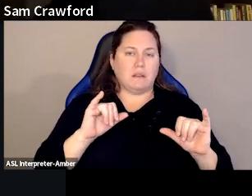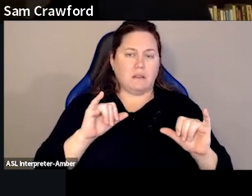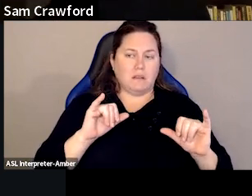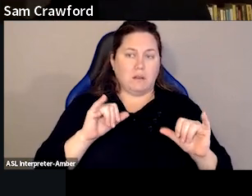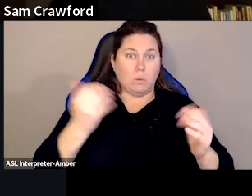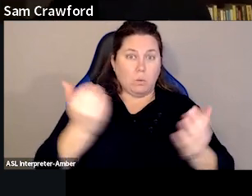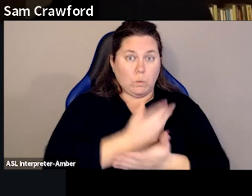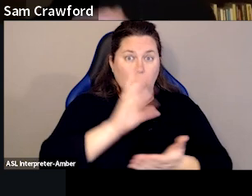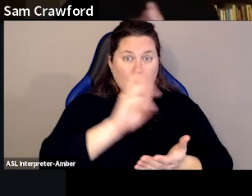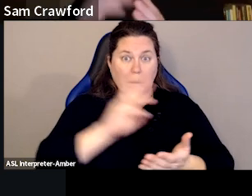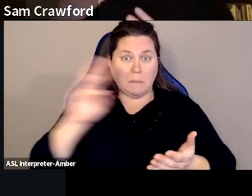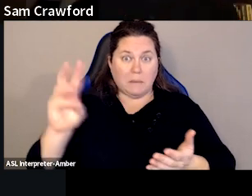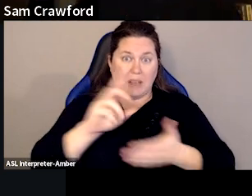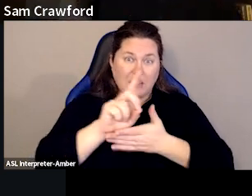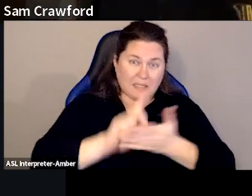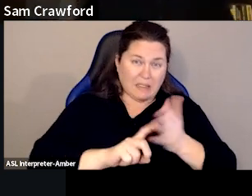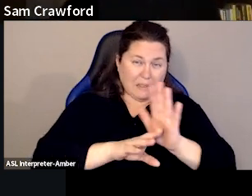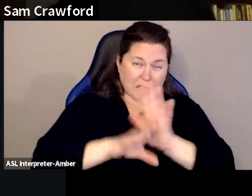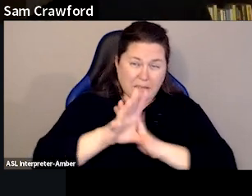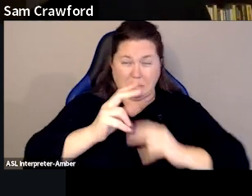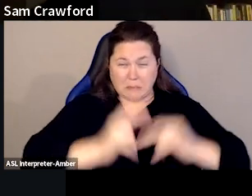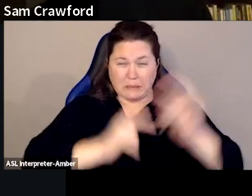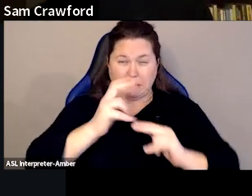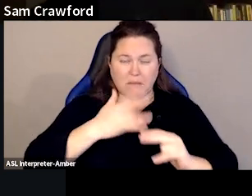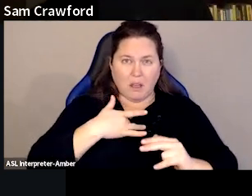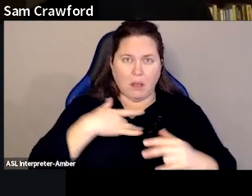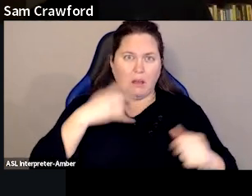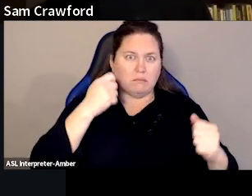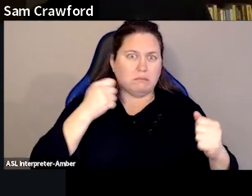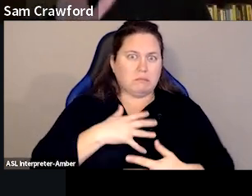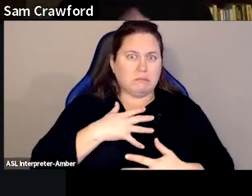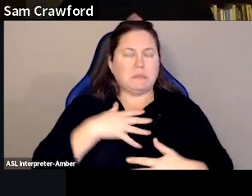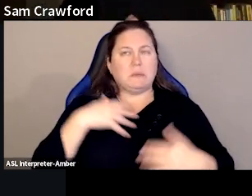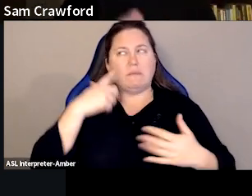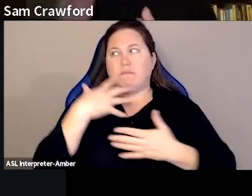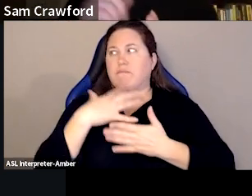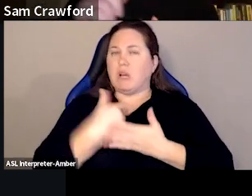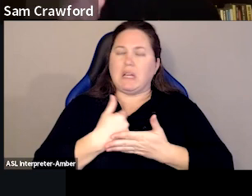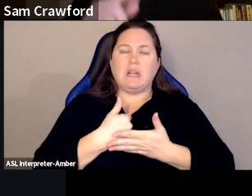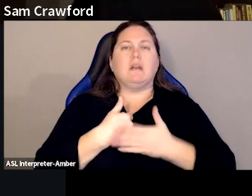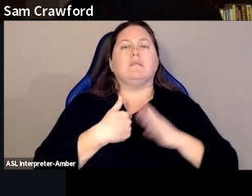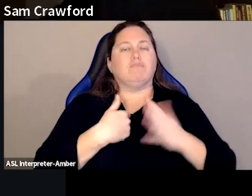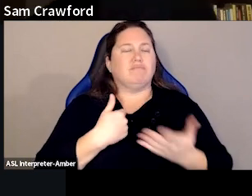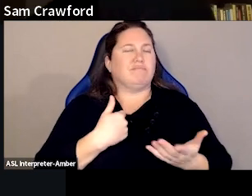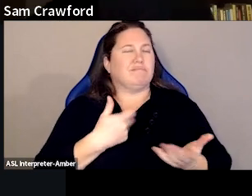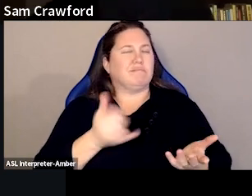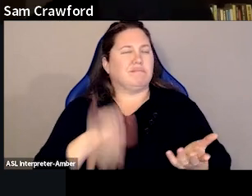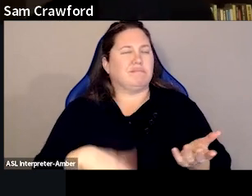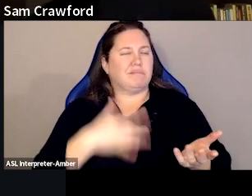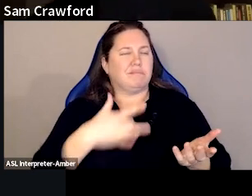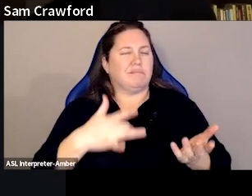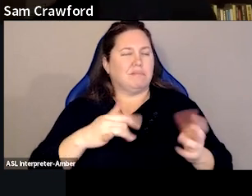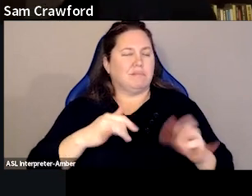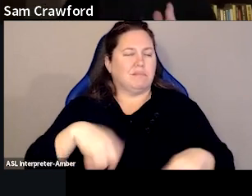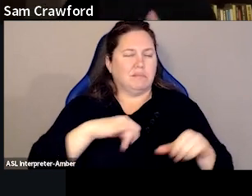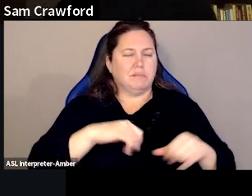website. When it comes up, we kind of kick the can down the road. But I just want to ask you one more question off the back of that. And